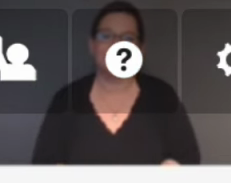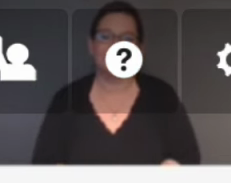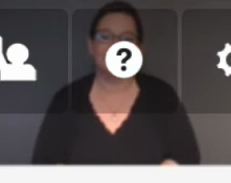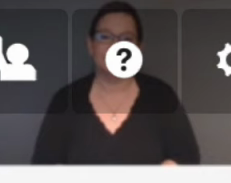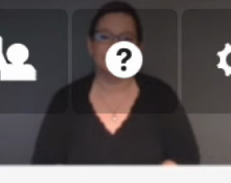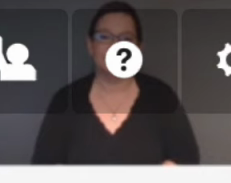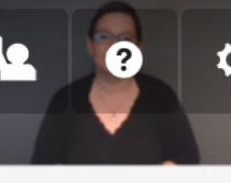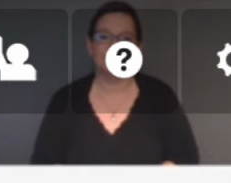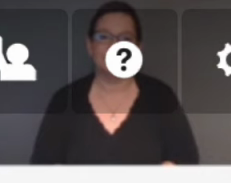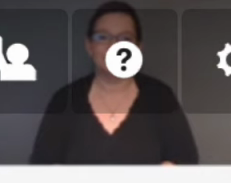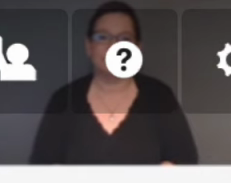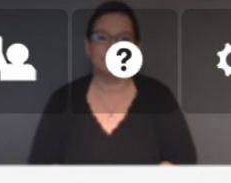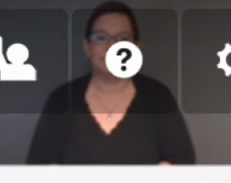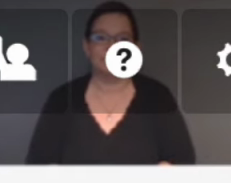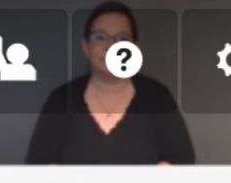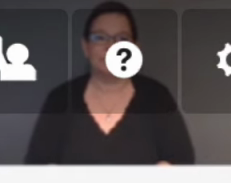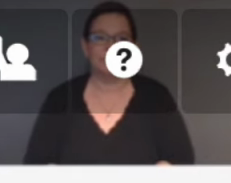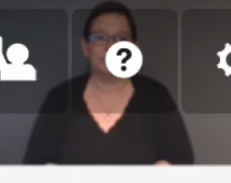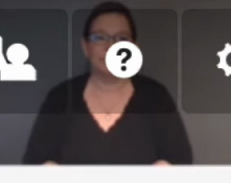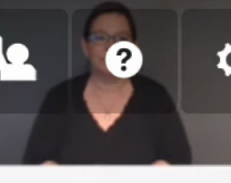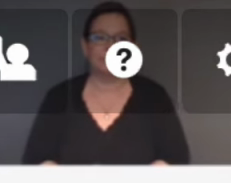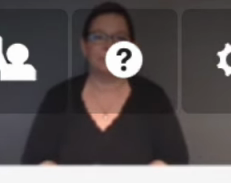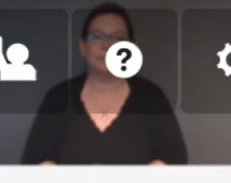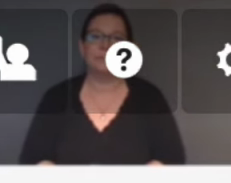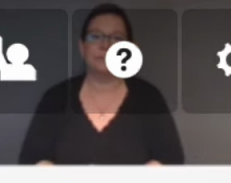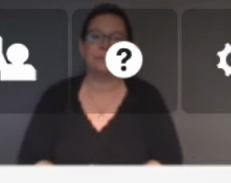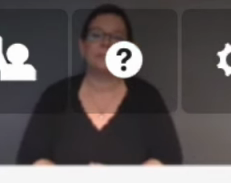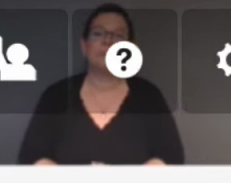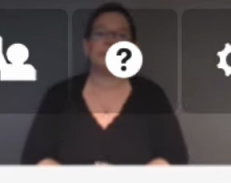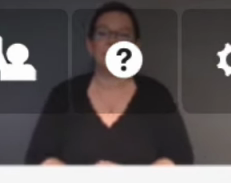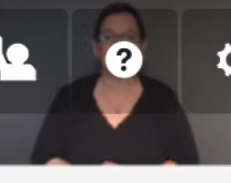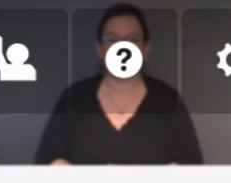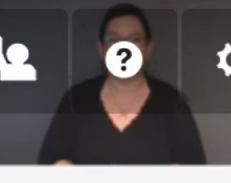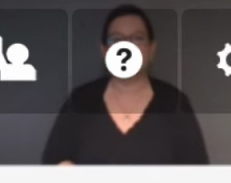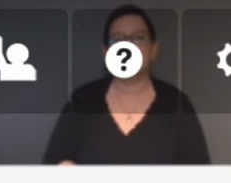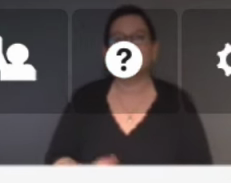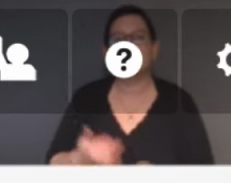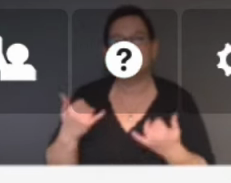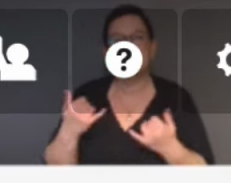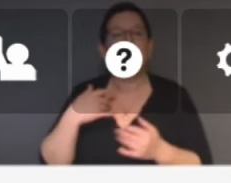Throughout the presentation, I will go over some common questions we get.